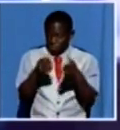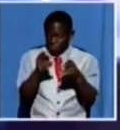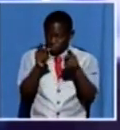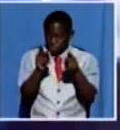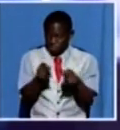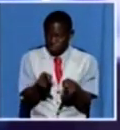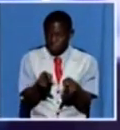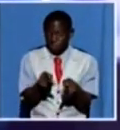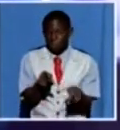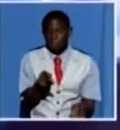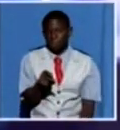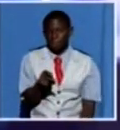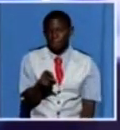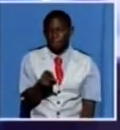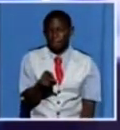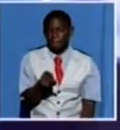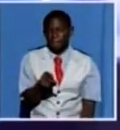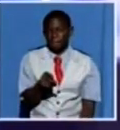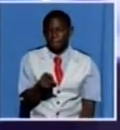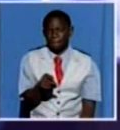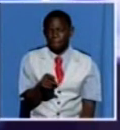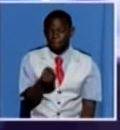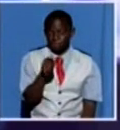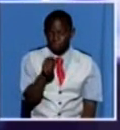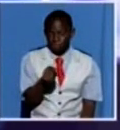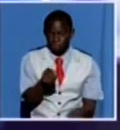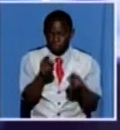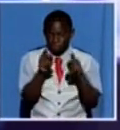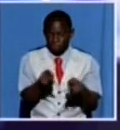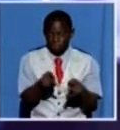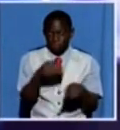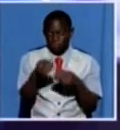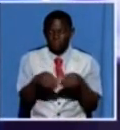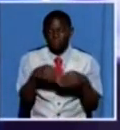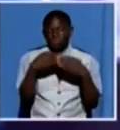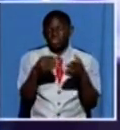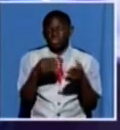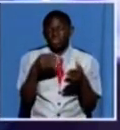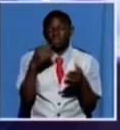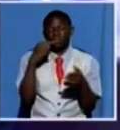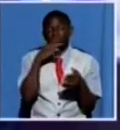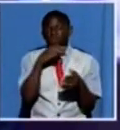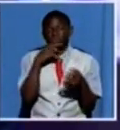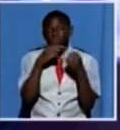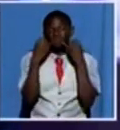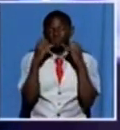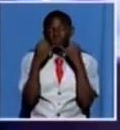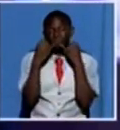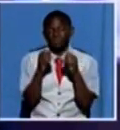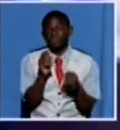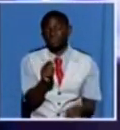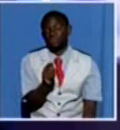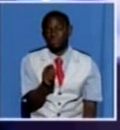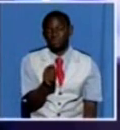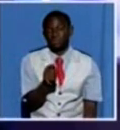are speaking against unpopular. You are making that person who are giving false information to be then